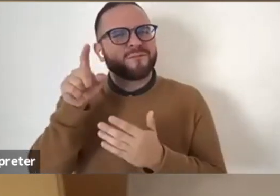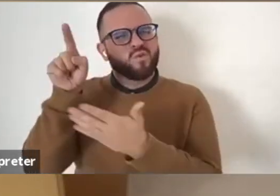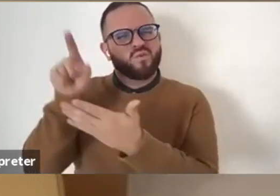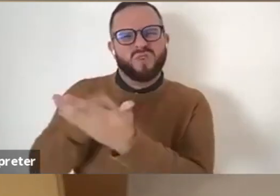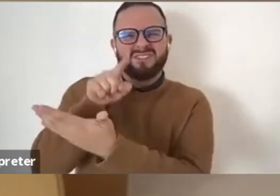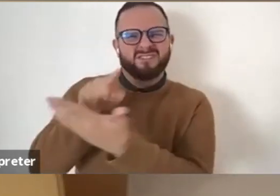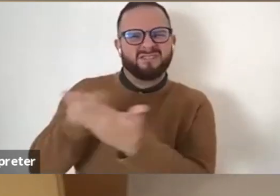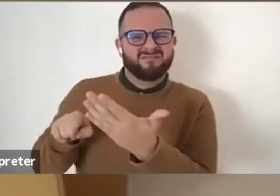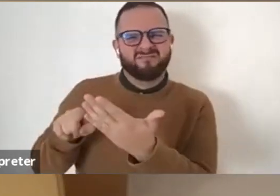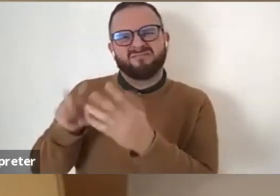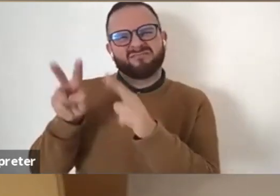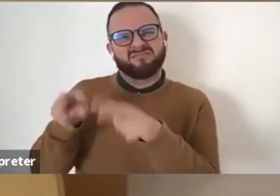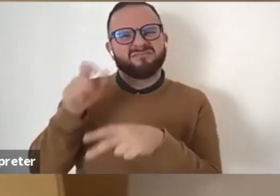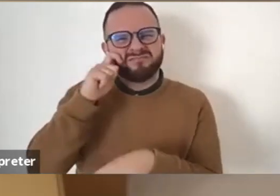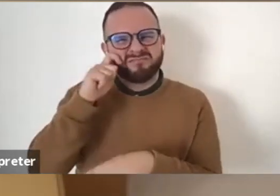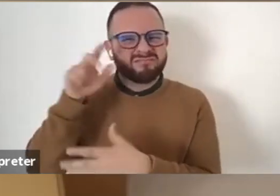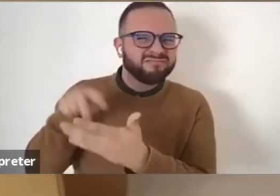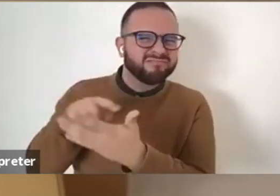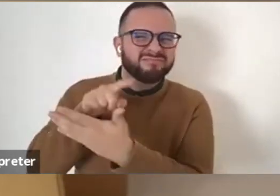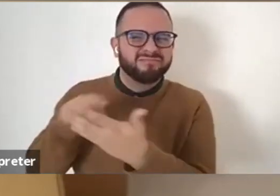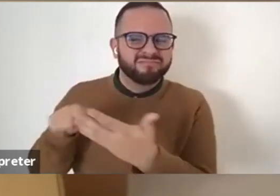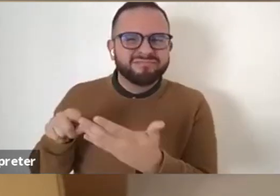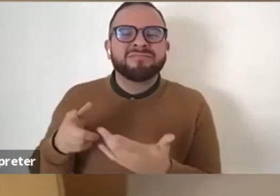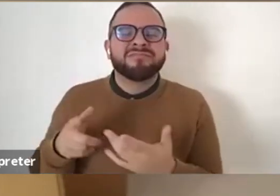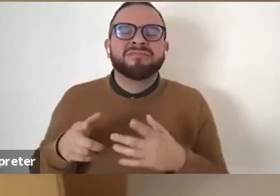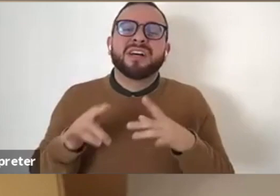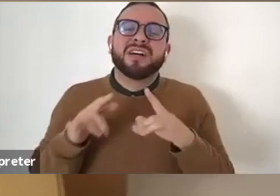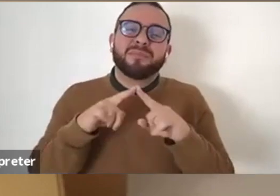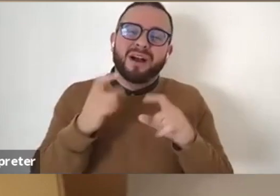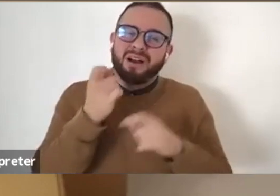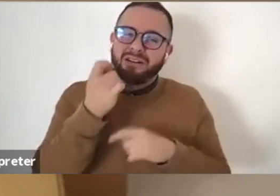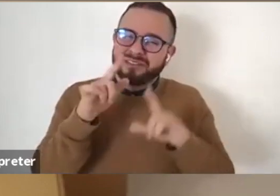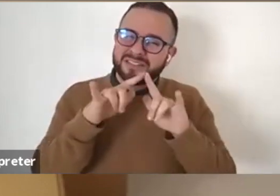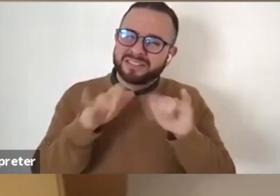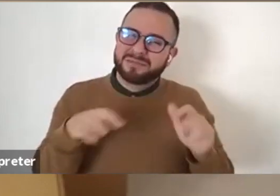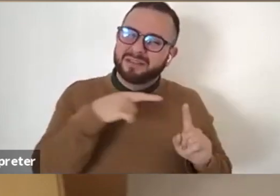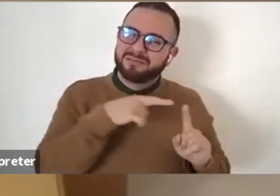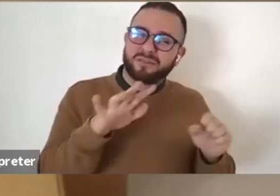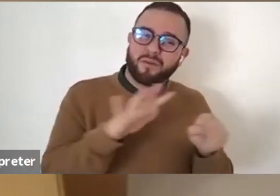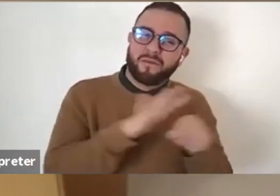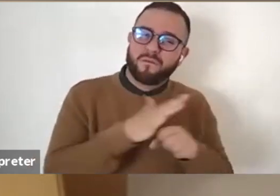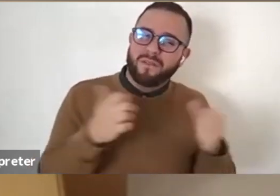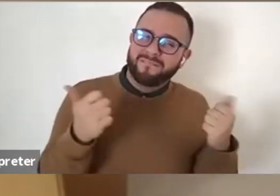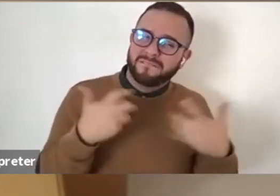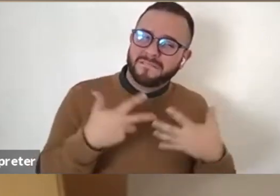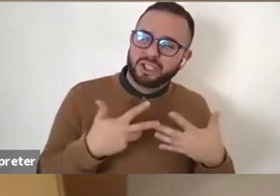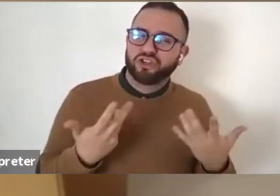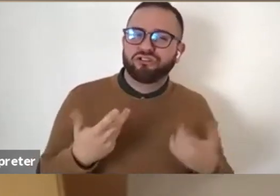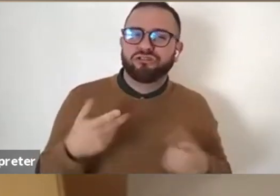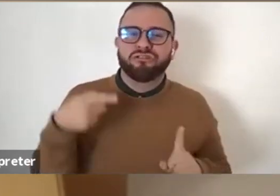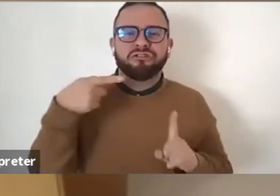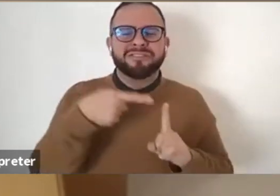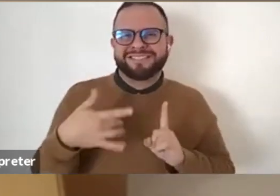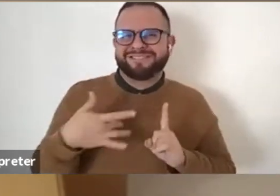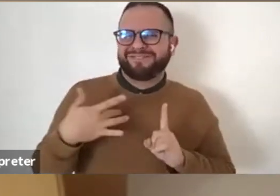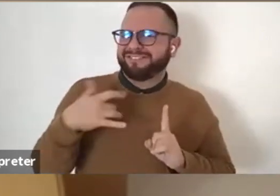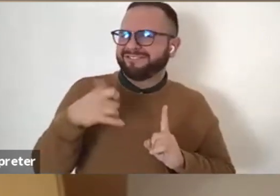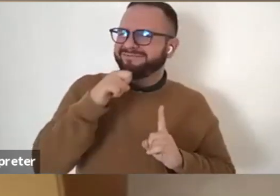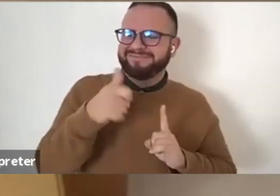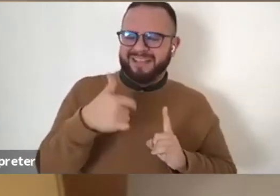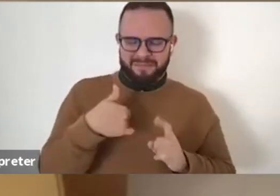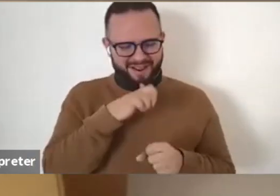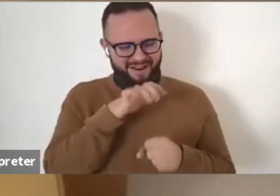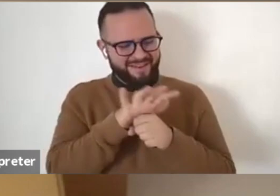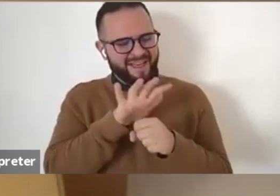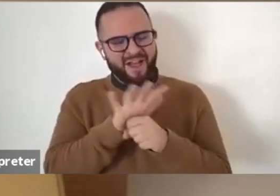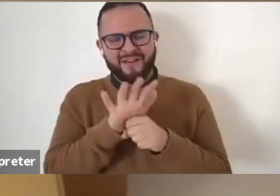she's full of fear. She feels she's not enough all